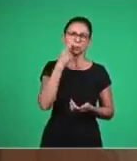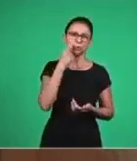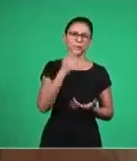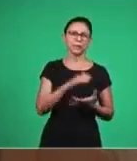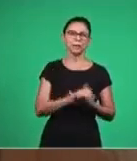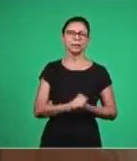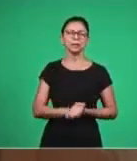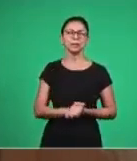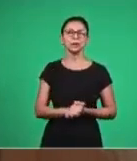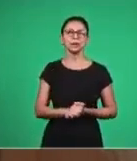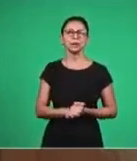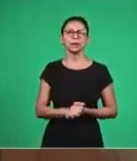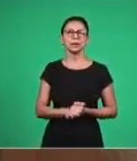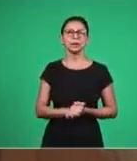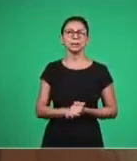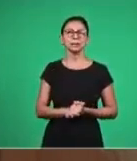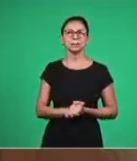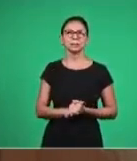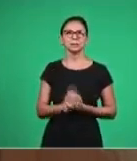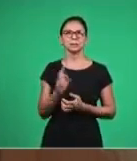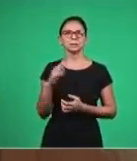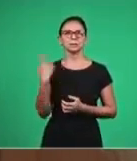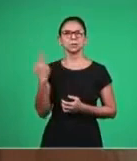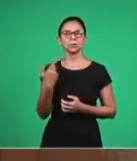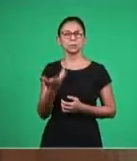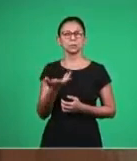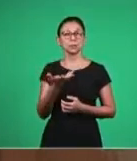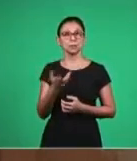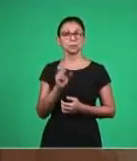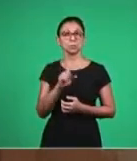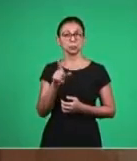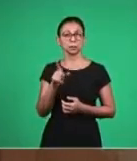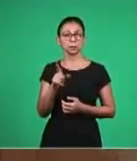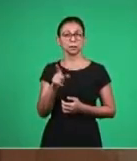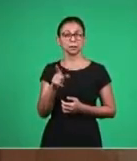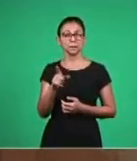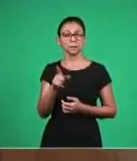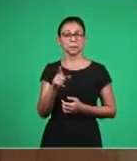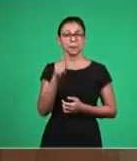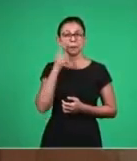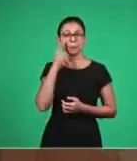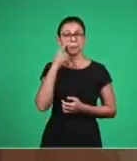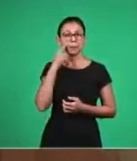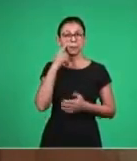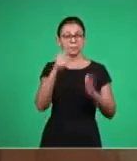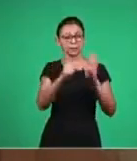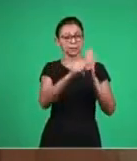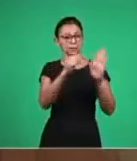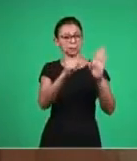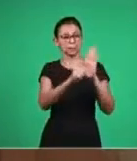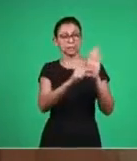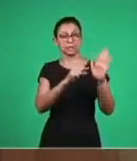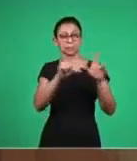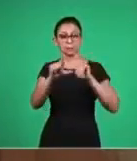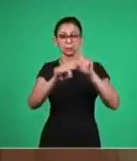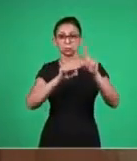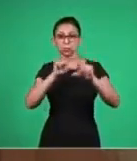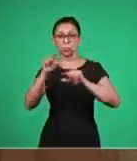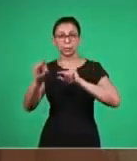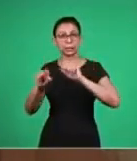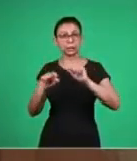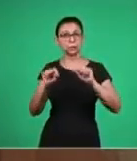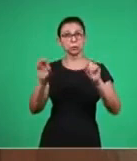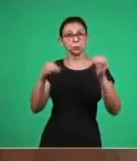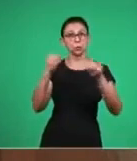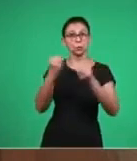responses and continue. And we want the brethren to search